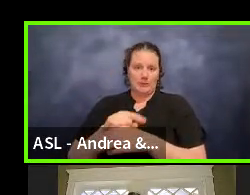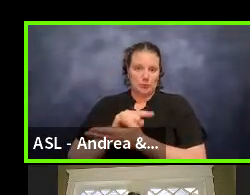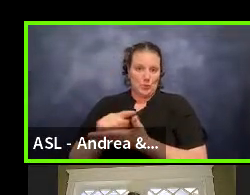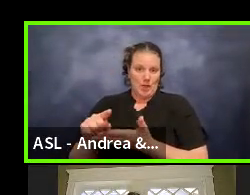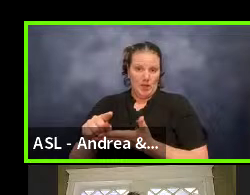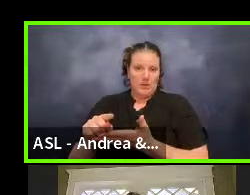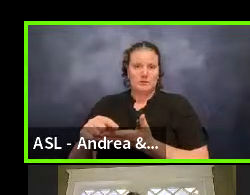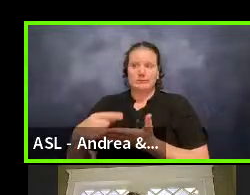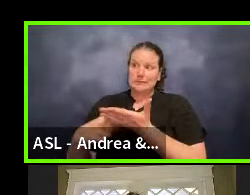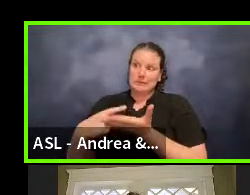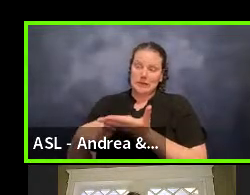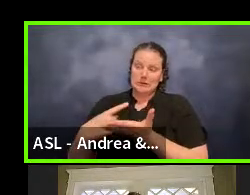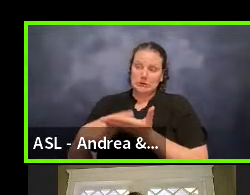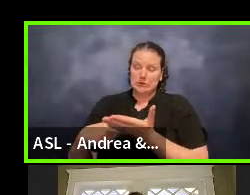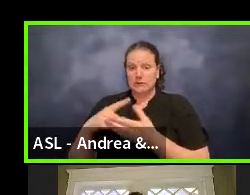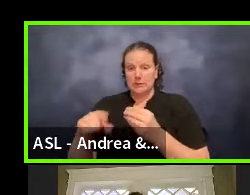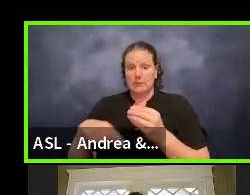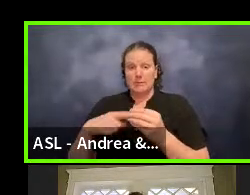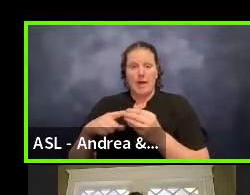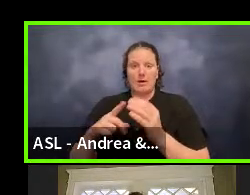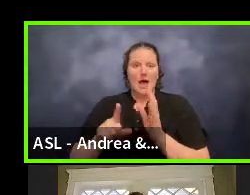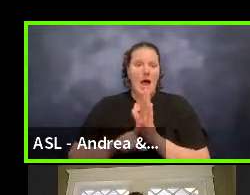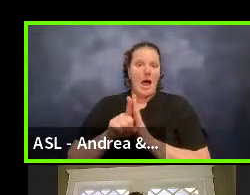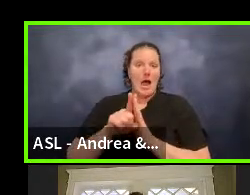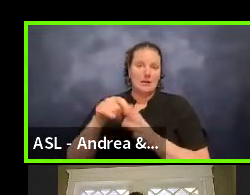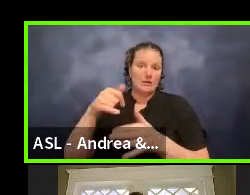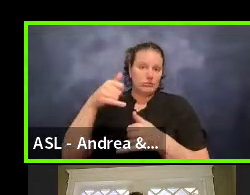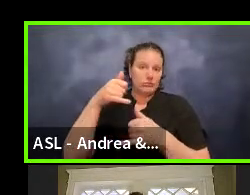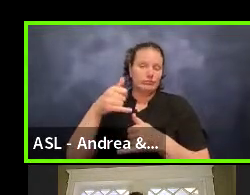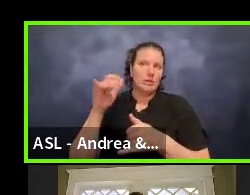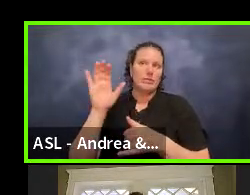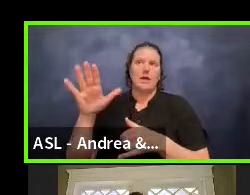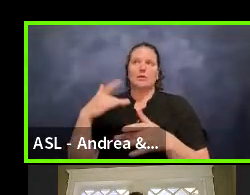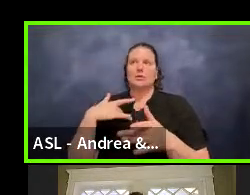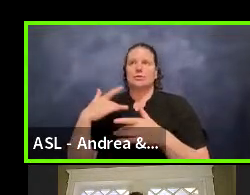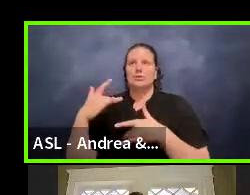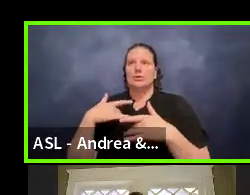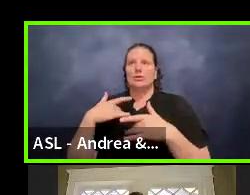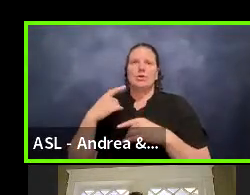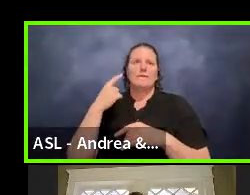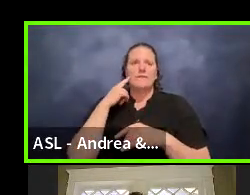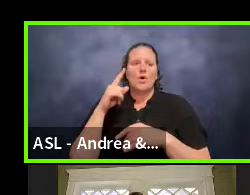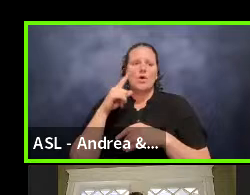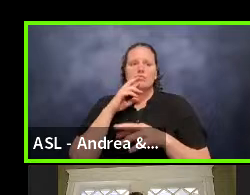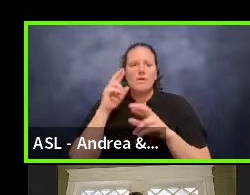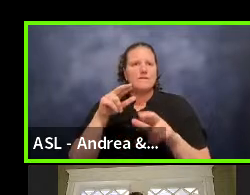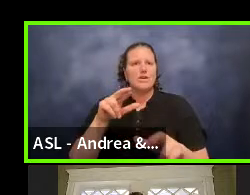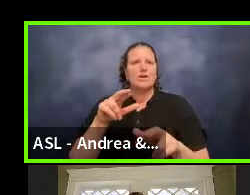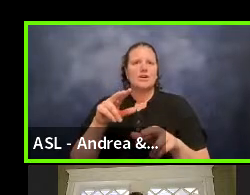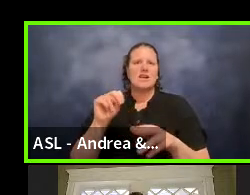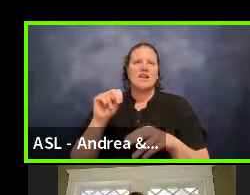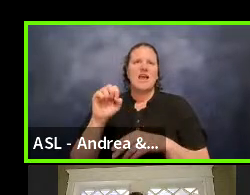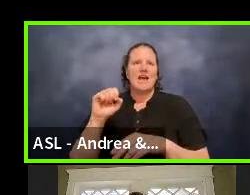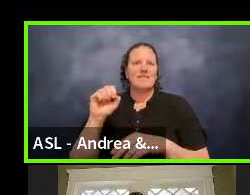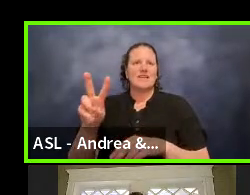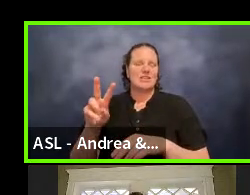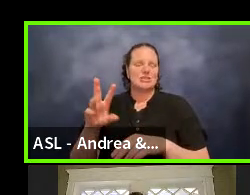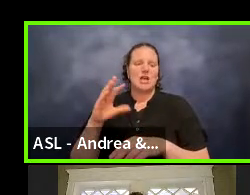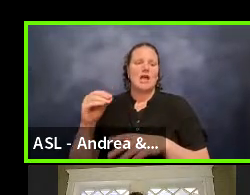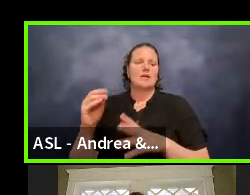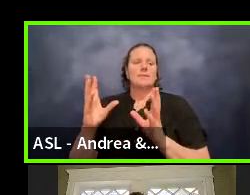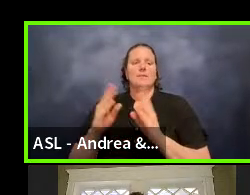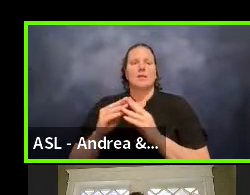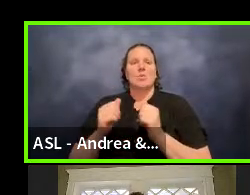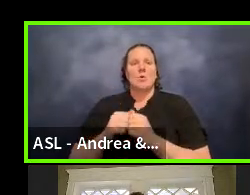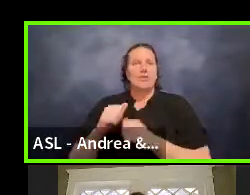have discussions on height and their concerns for river navigation, as well as meeting with the Army